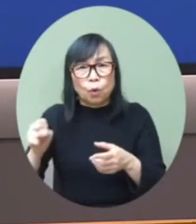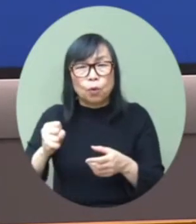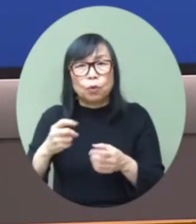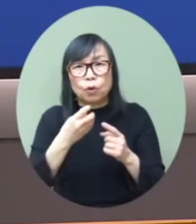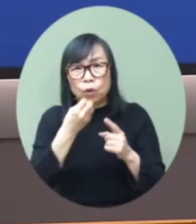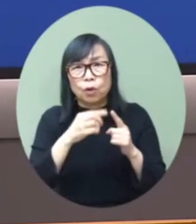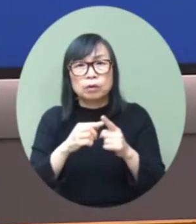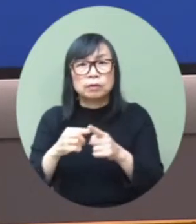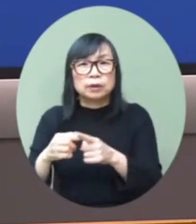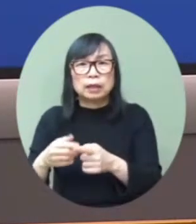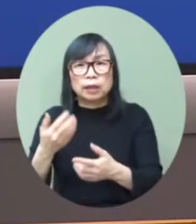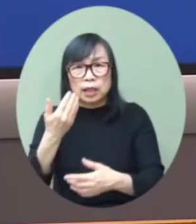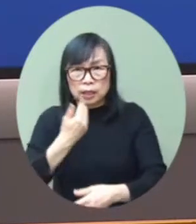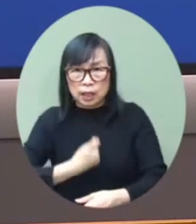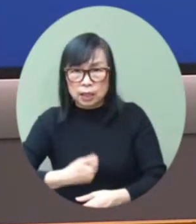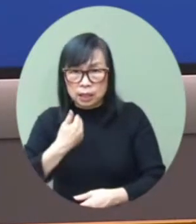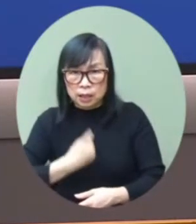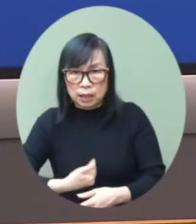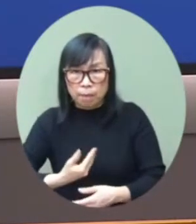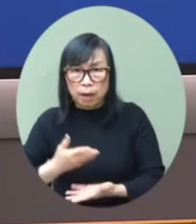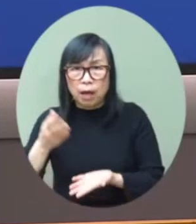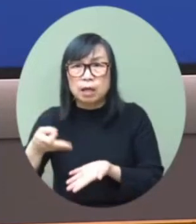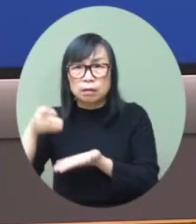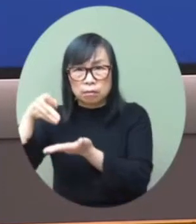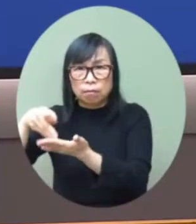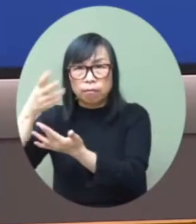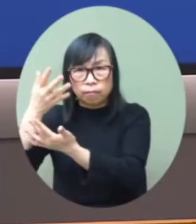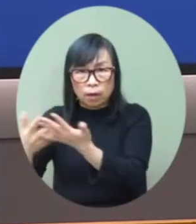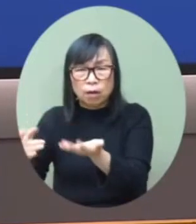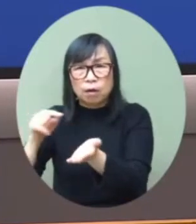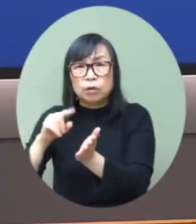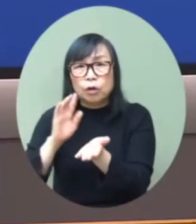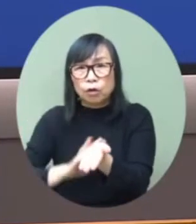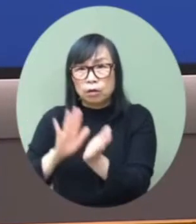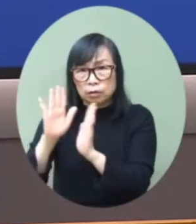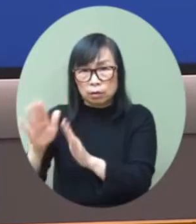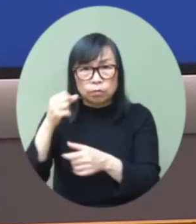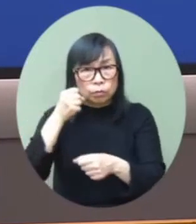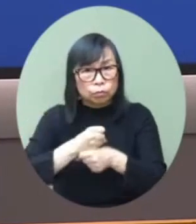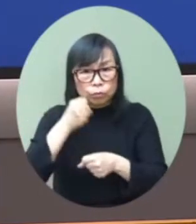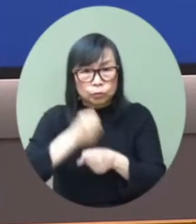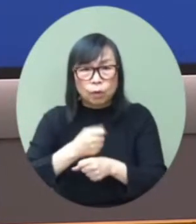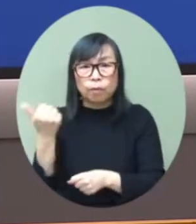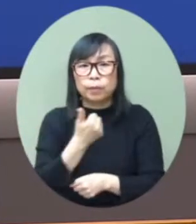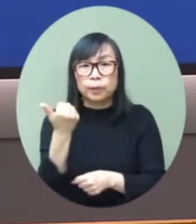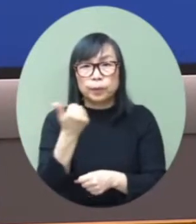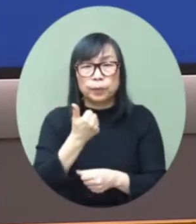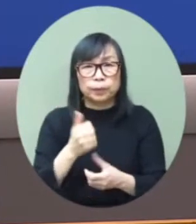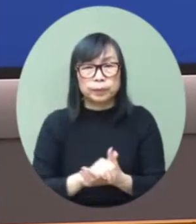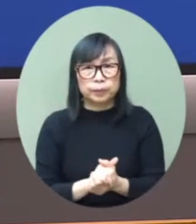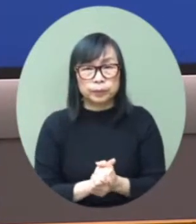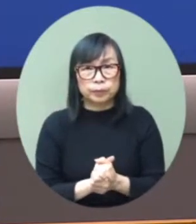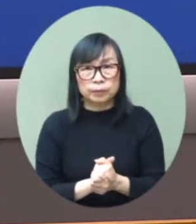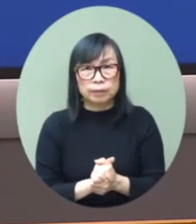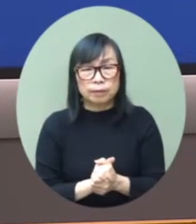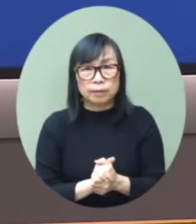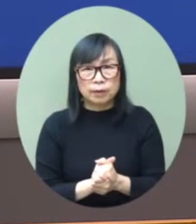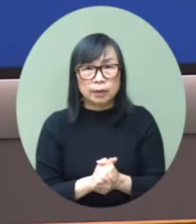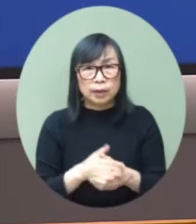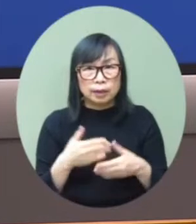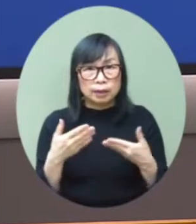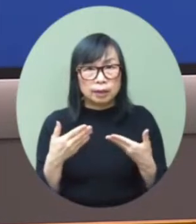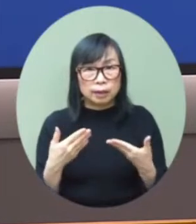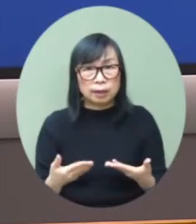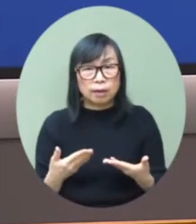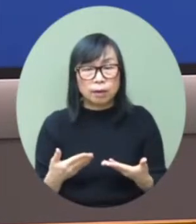low. So I can see that with the prevalent use RAT, members of the public are very honest, which is